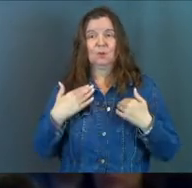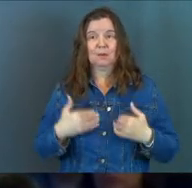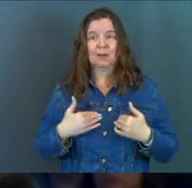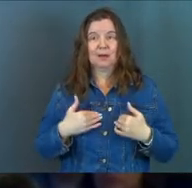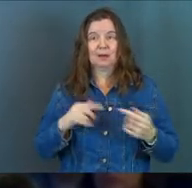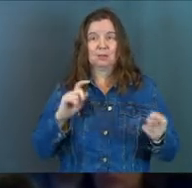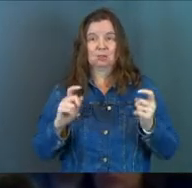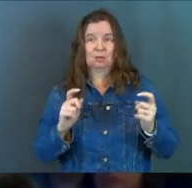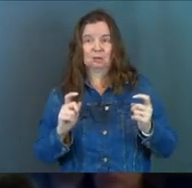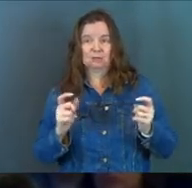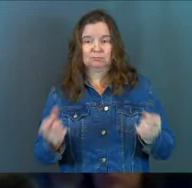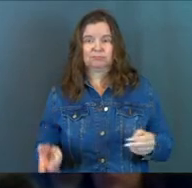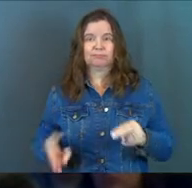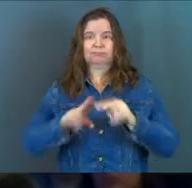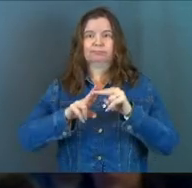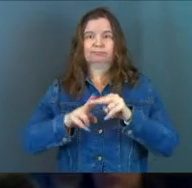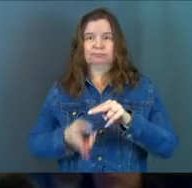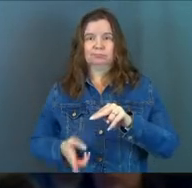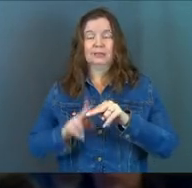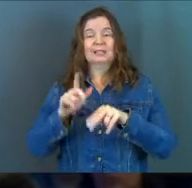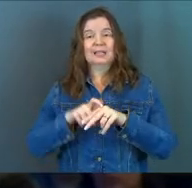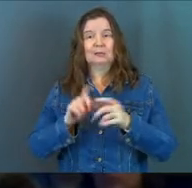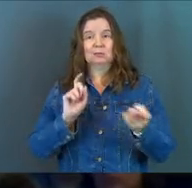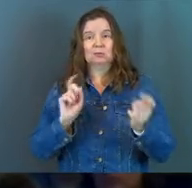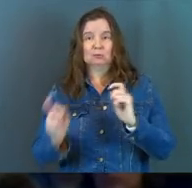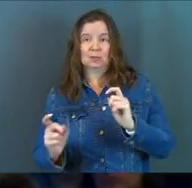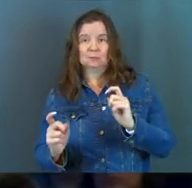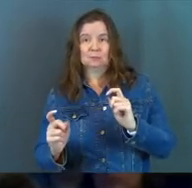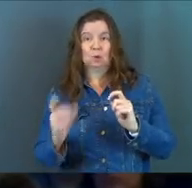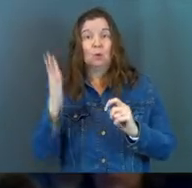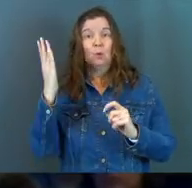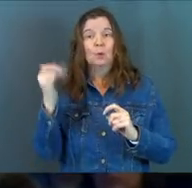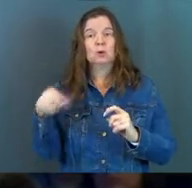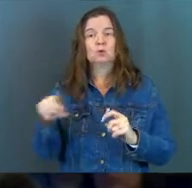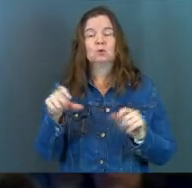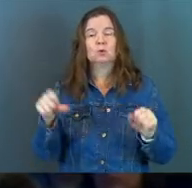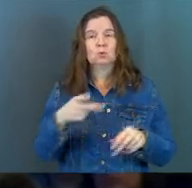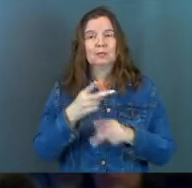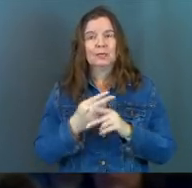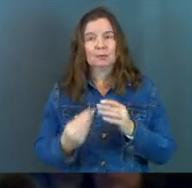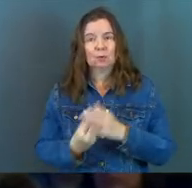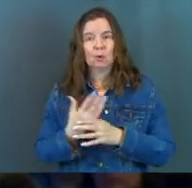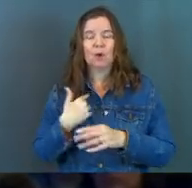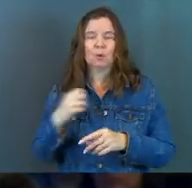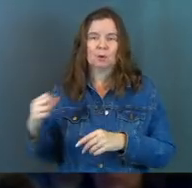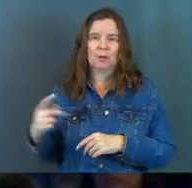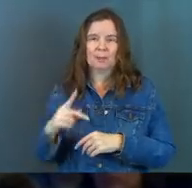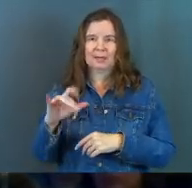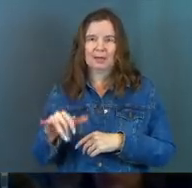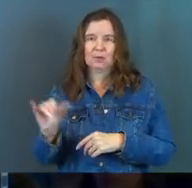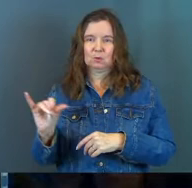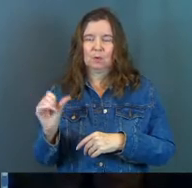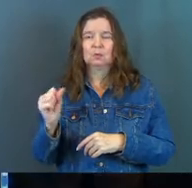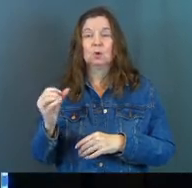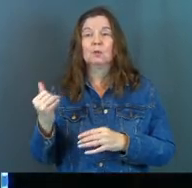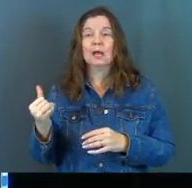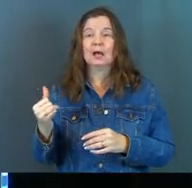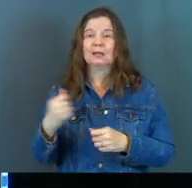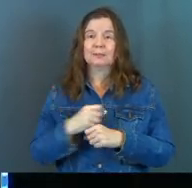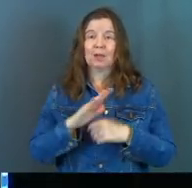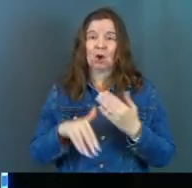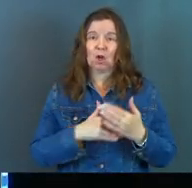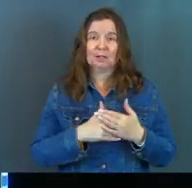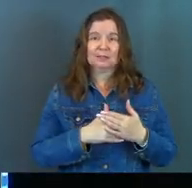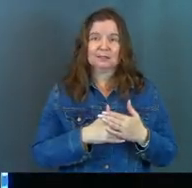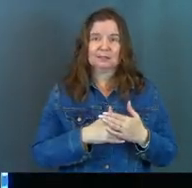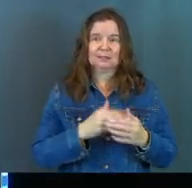body adjusts to it, it's time to do something slightly different so that you keep growing, and we're going to come back to that as well. So now let's make all